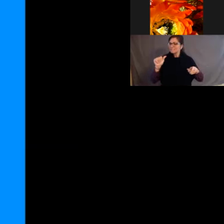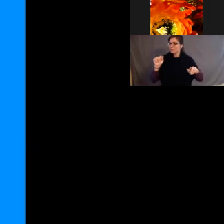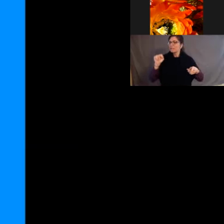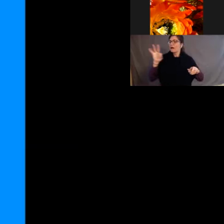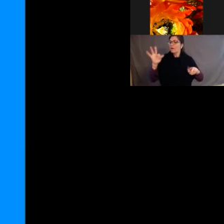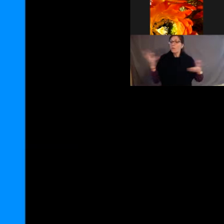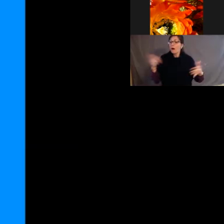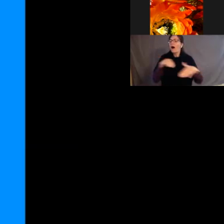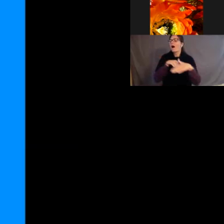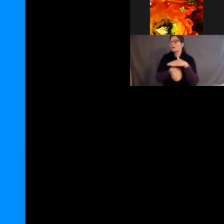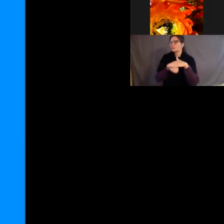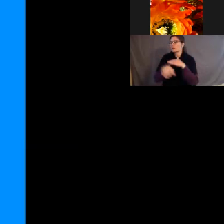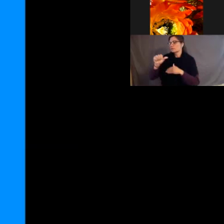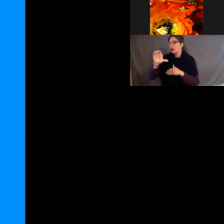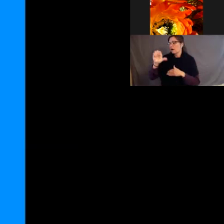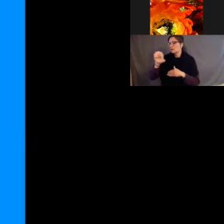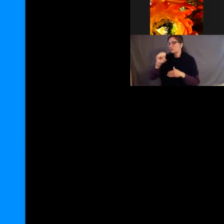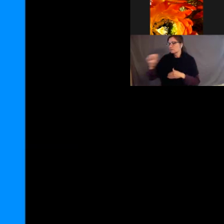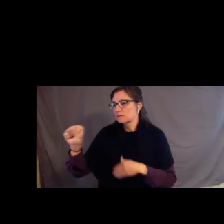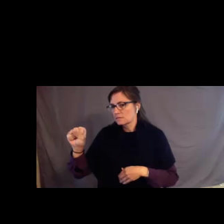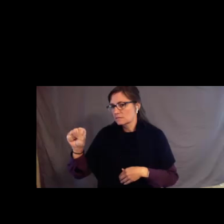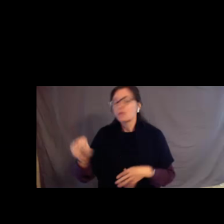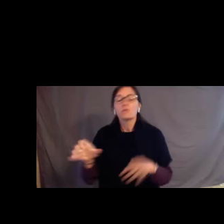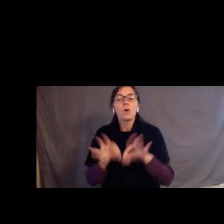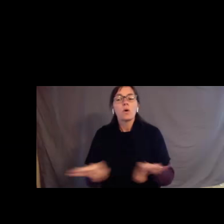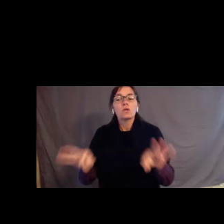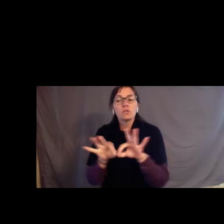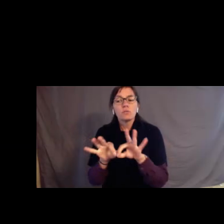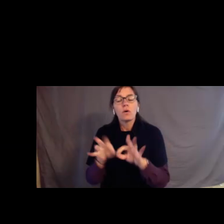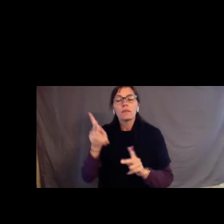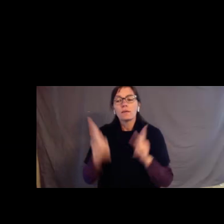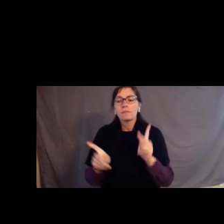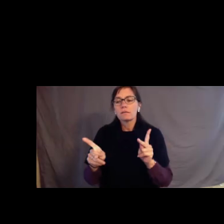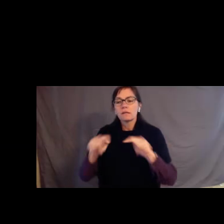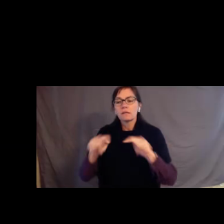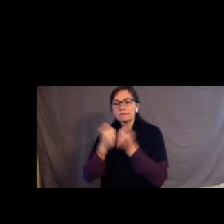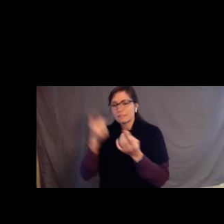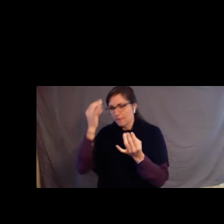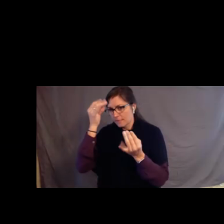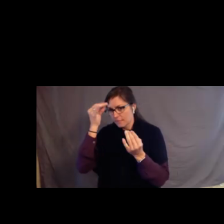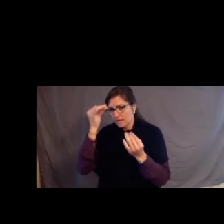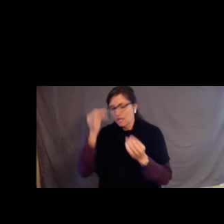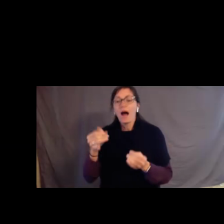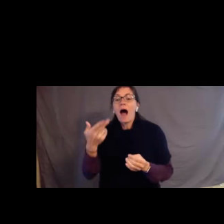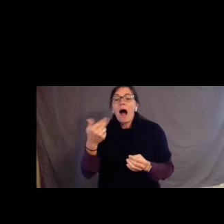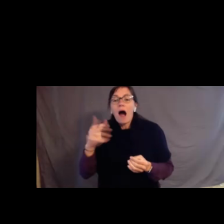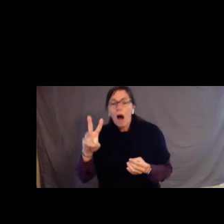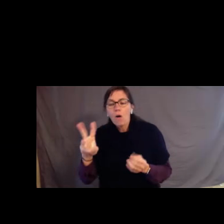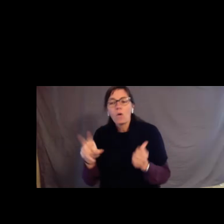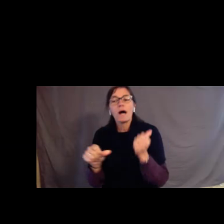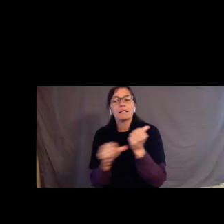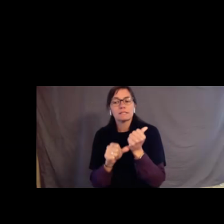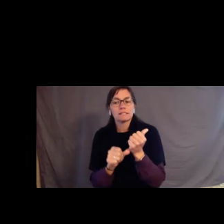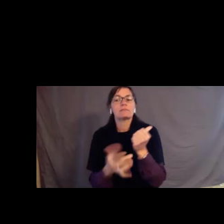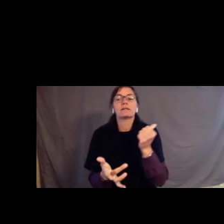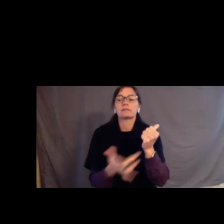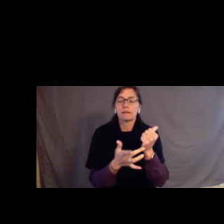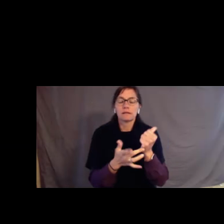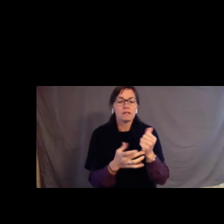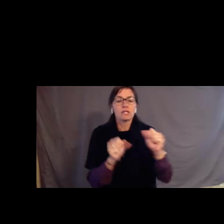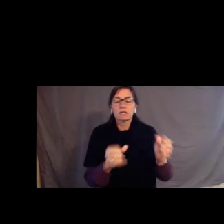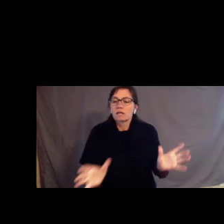So it's critical that the team think about how assistive technology can promote access in